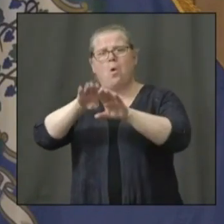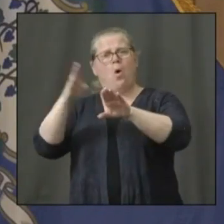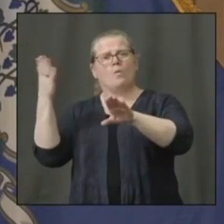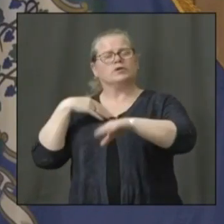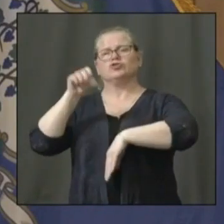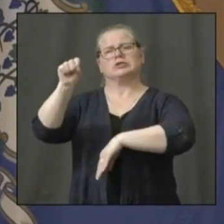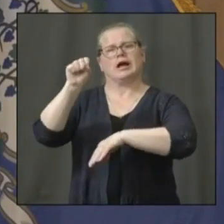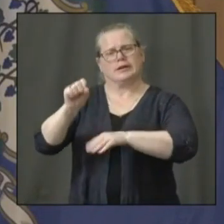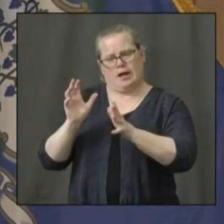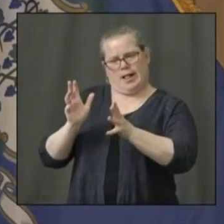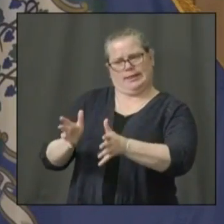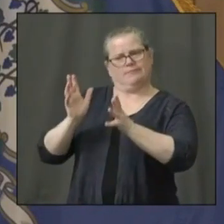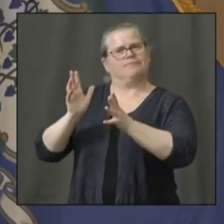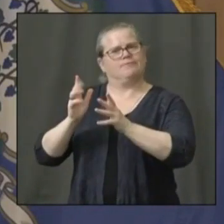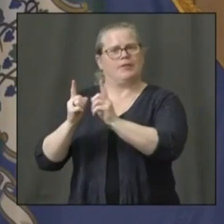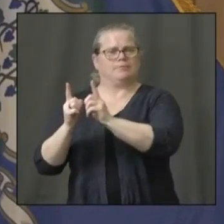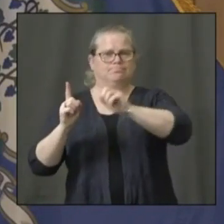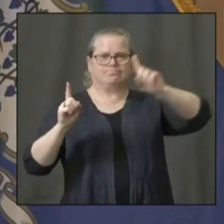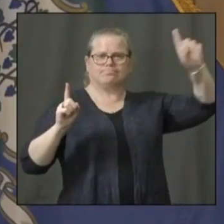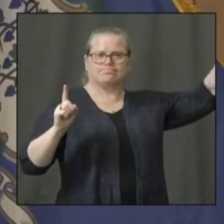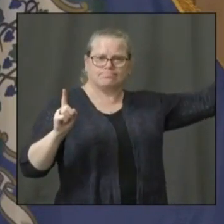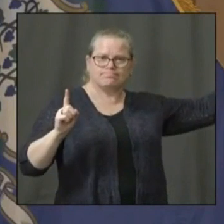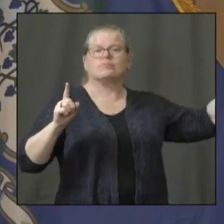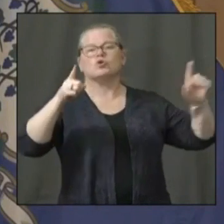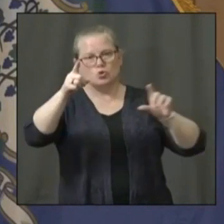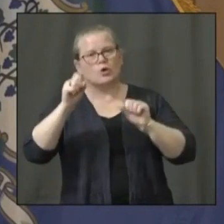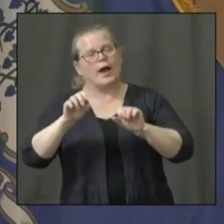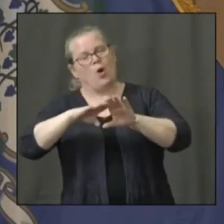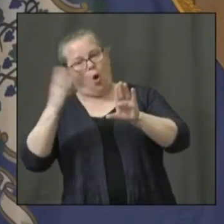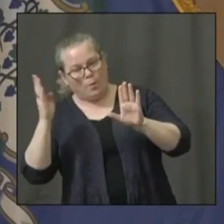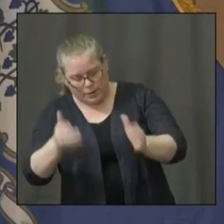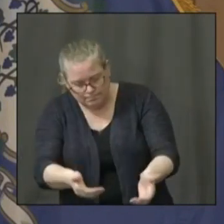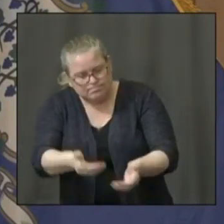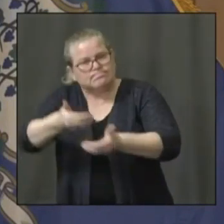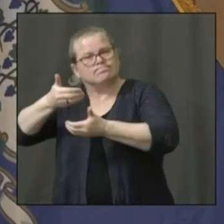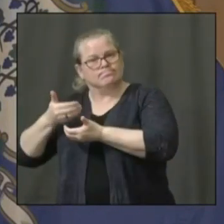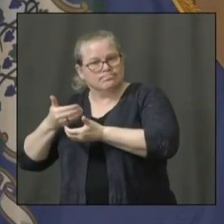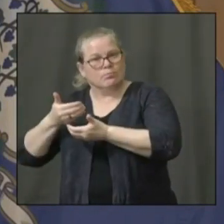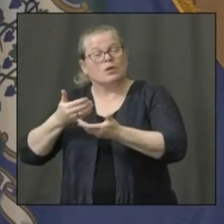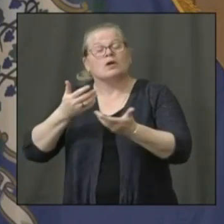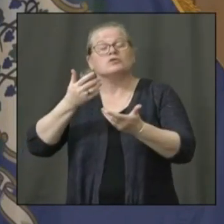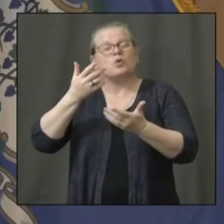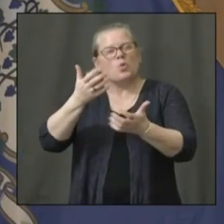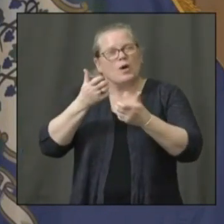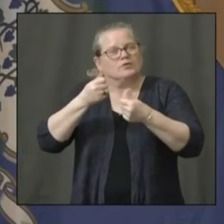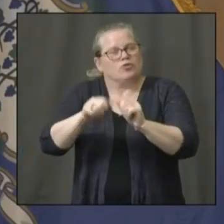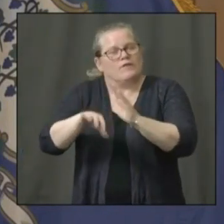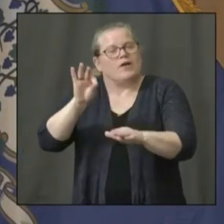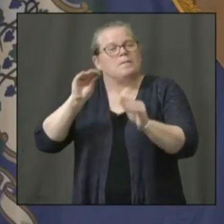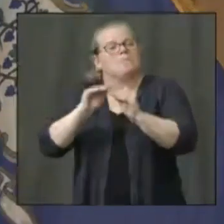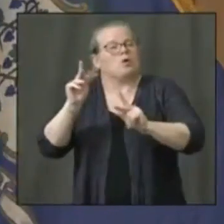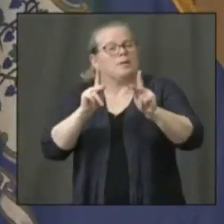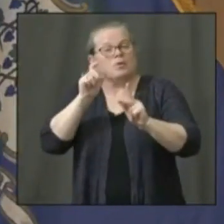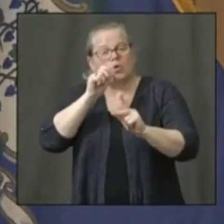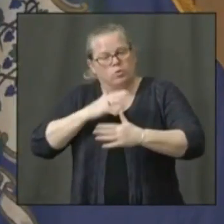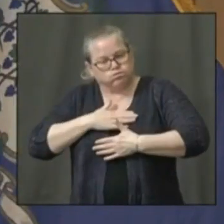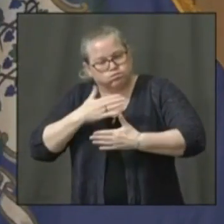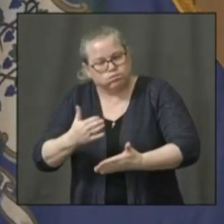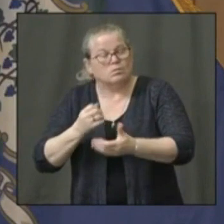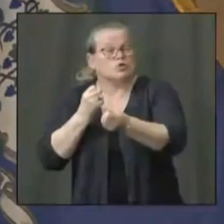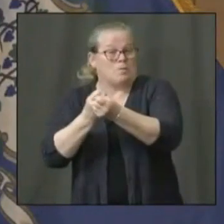our volunteer corps, our Connecticut Service Corps, is find more people that will be able to help support those efforts. Not to